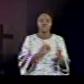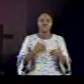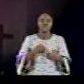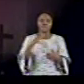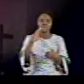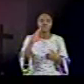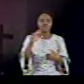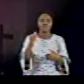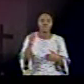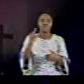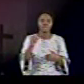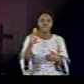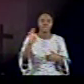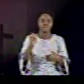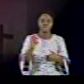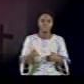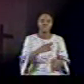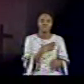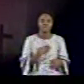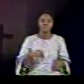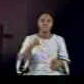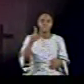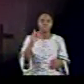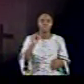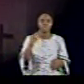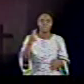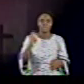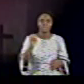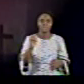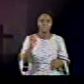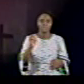problem. I said, that one is not for me.